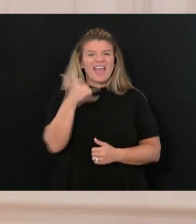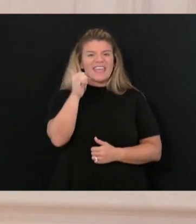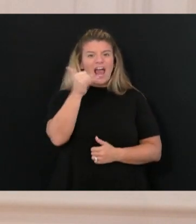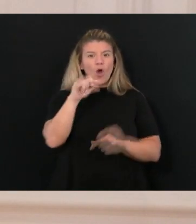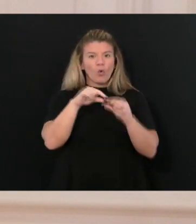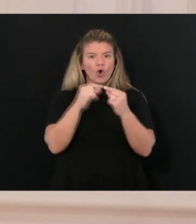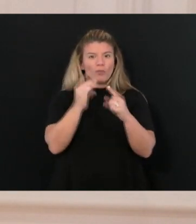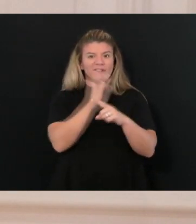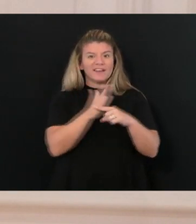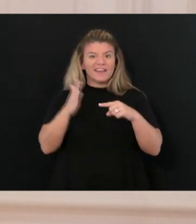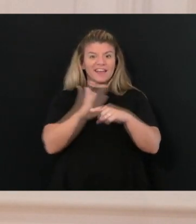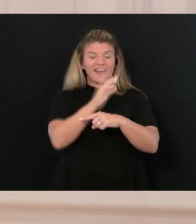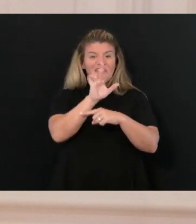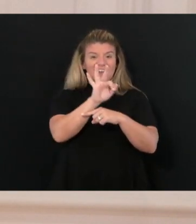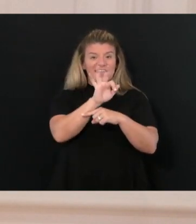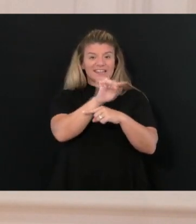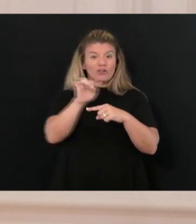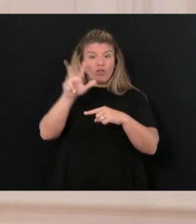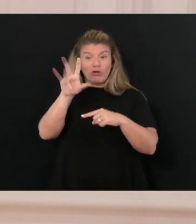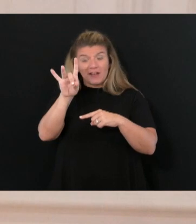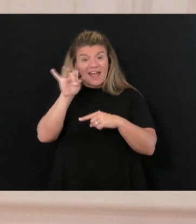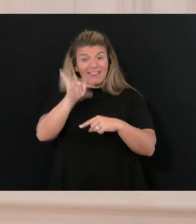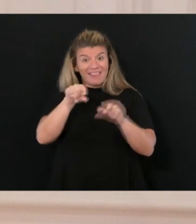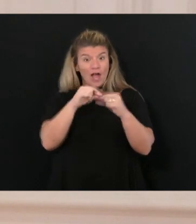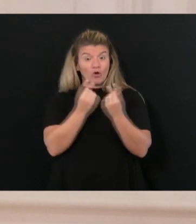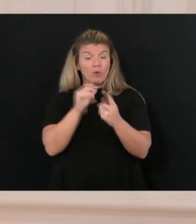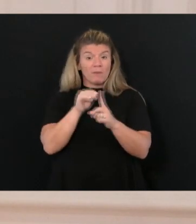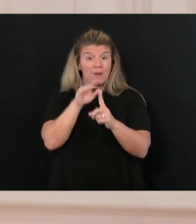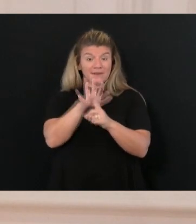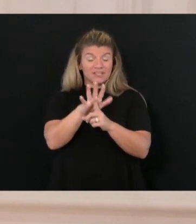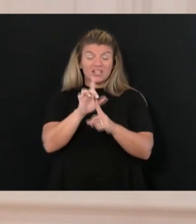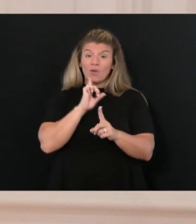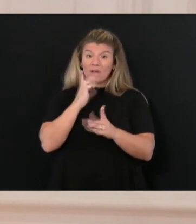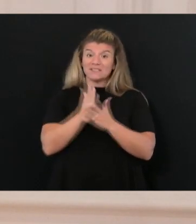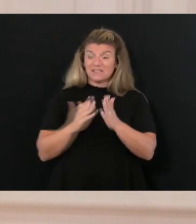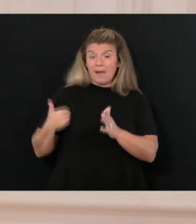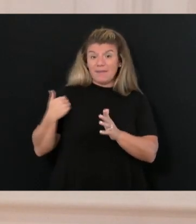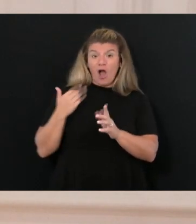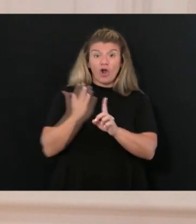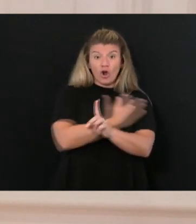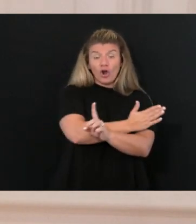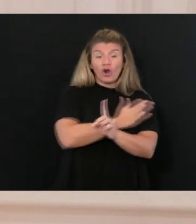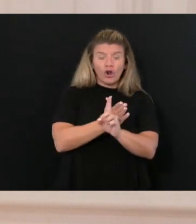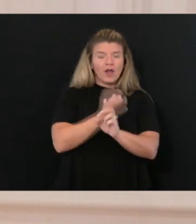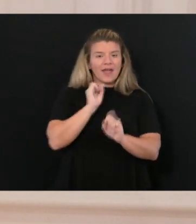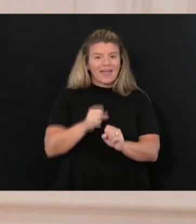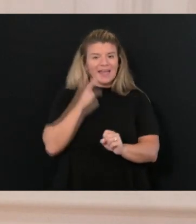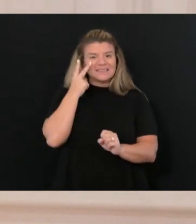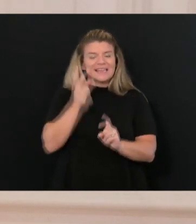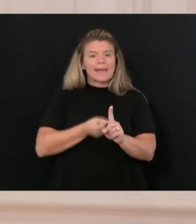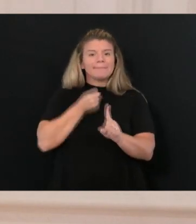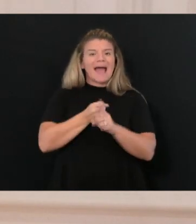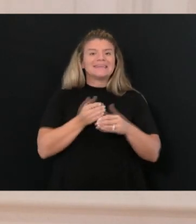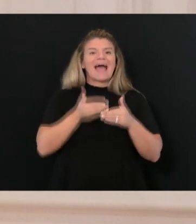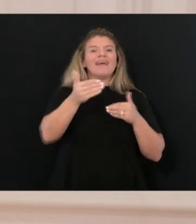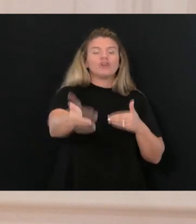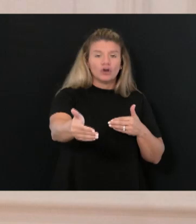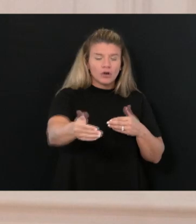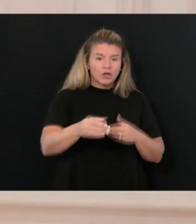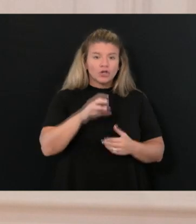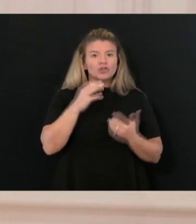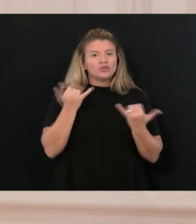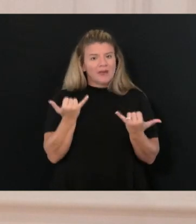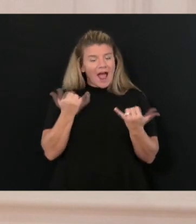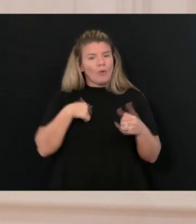to 38-year-old group of people, and even younger in some situations. So West Virginia, continue to do the great work you've